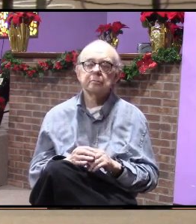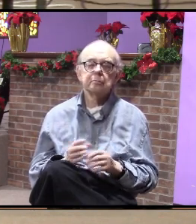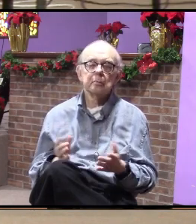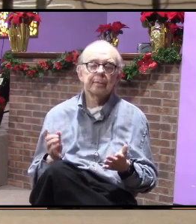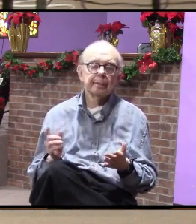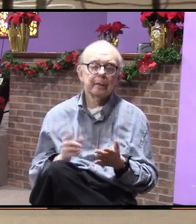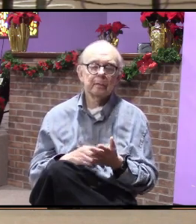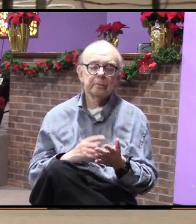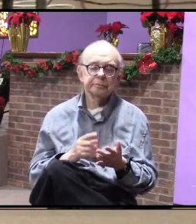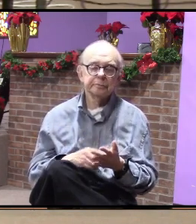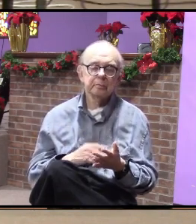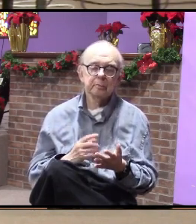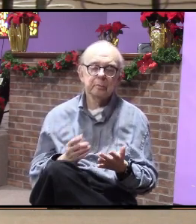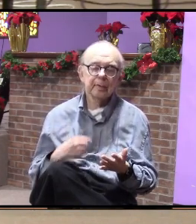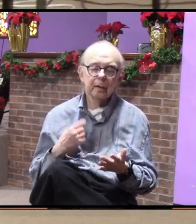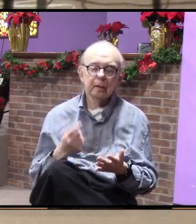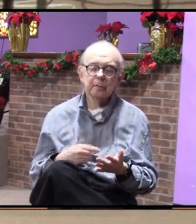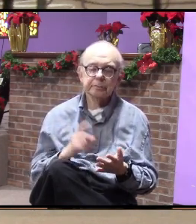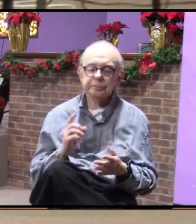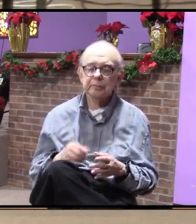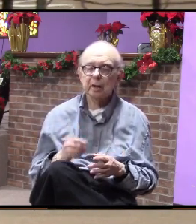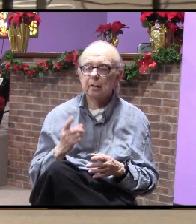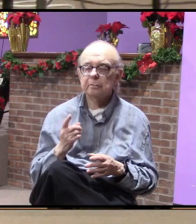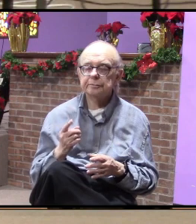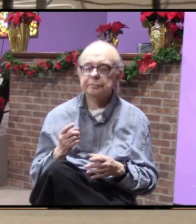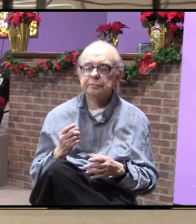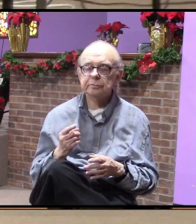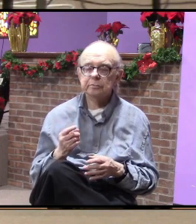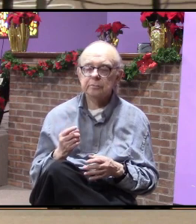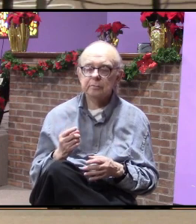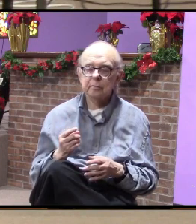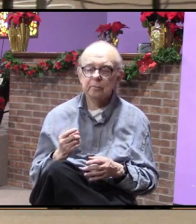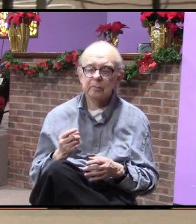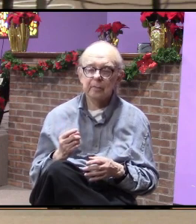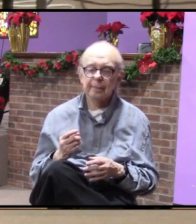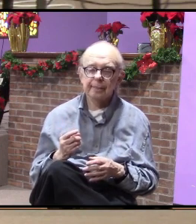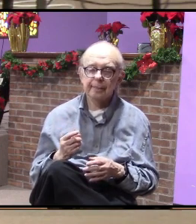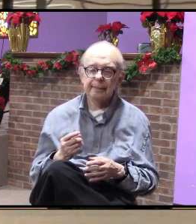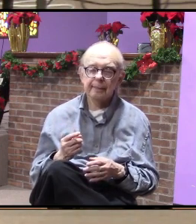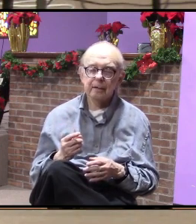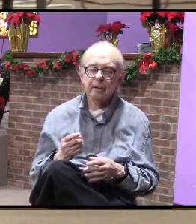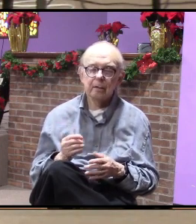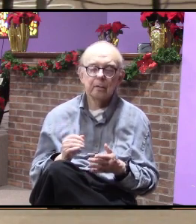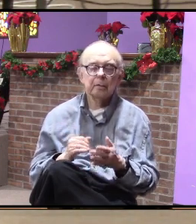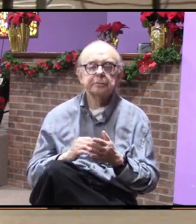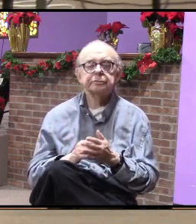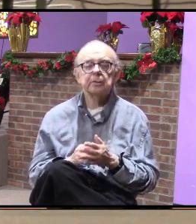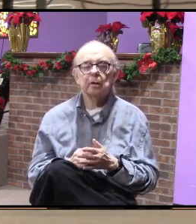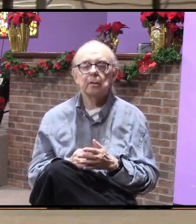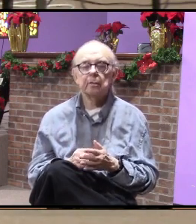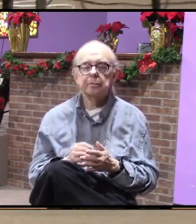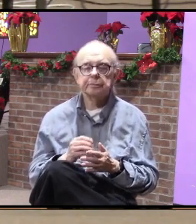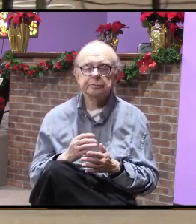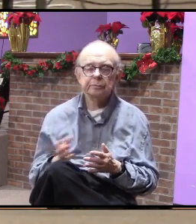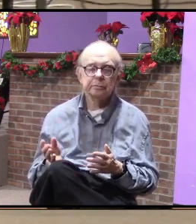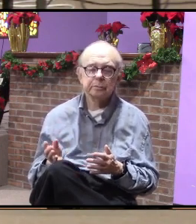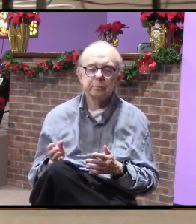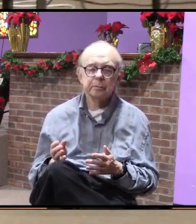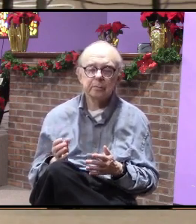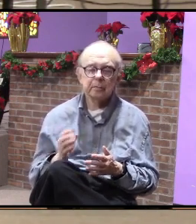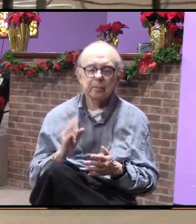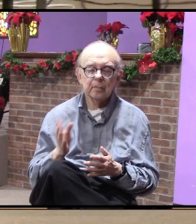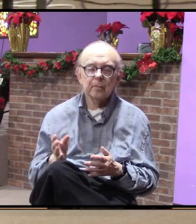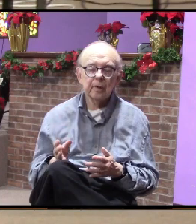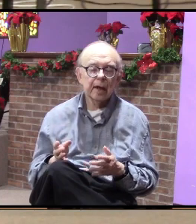And sometimes we need to understand this. And that is this. There are going to